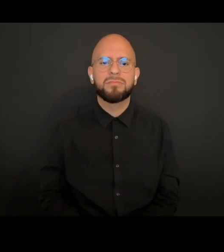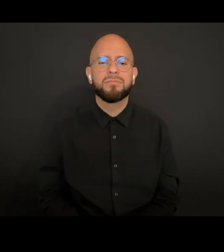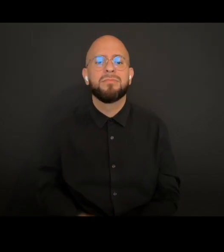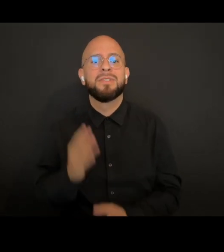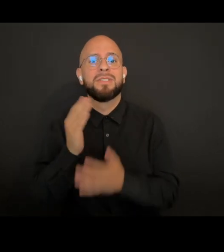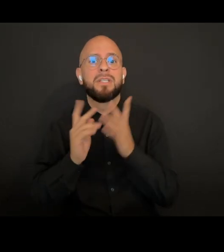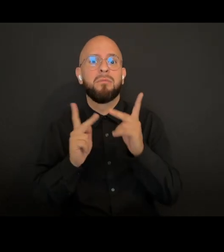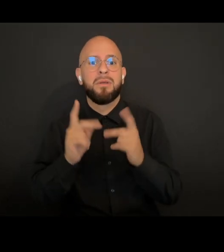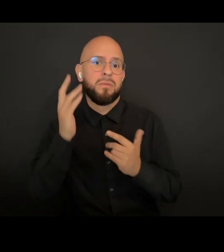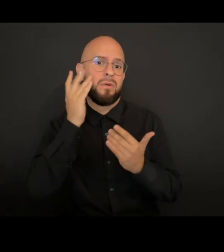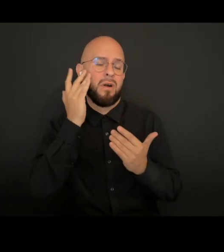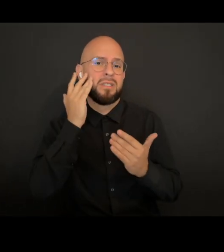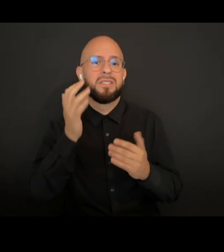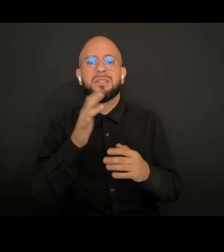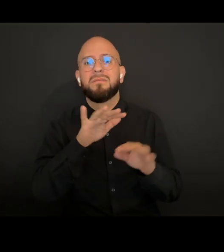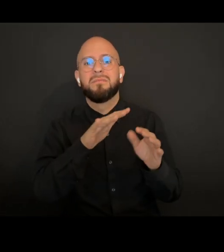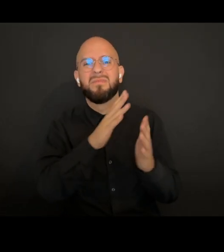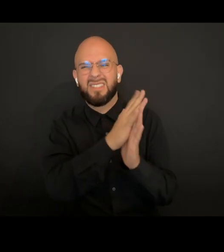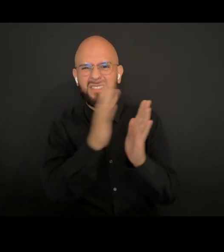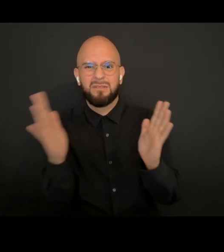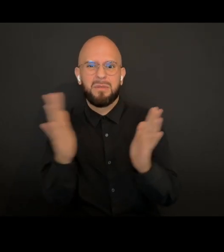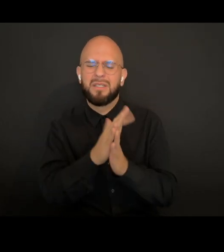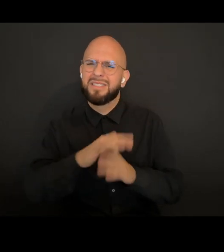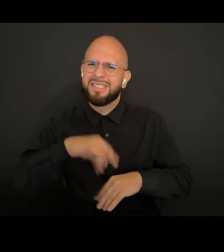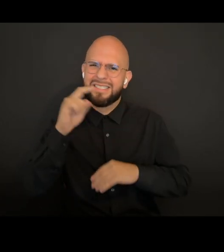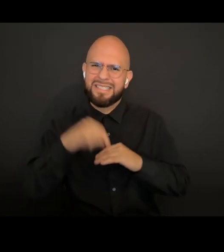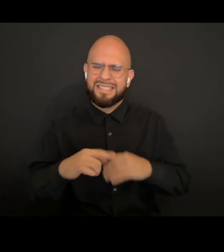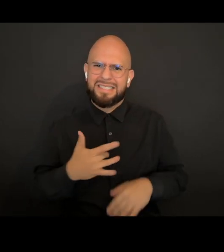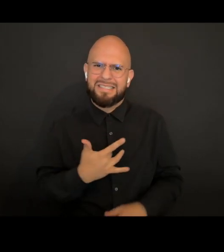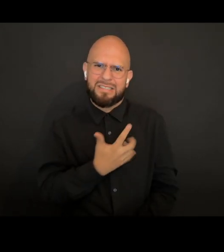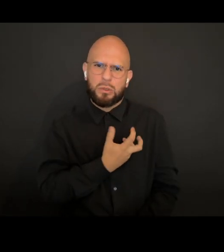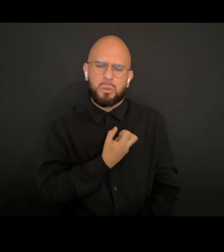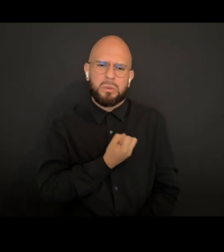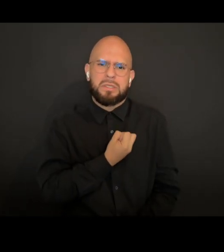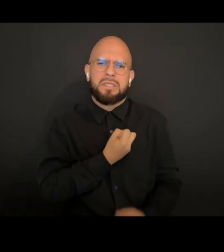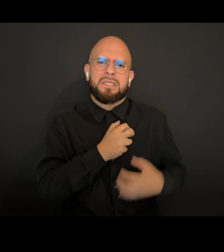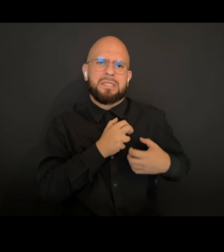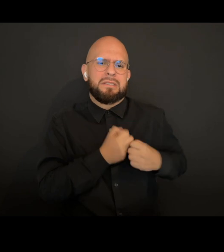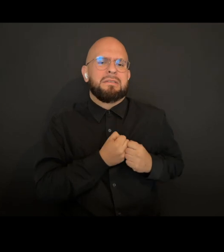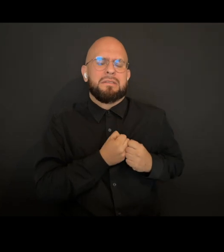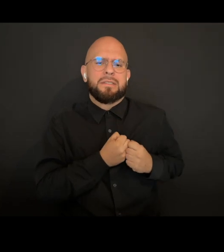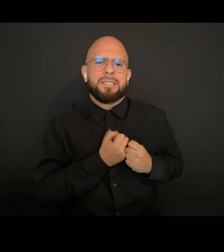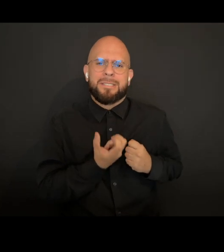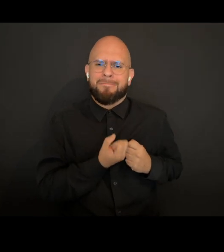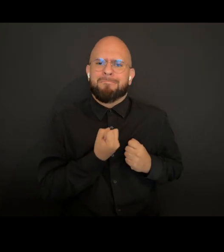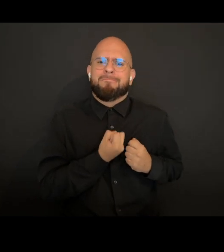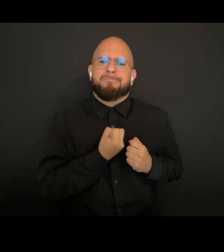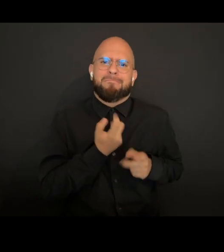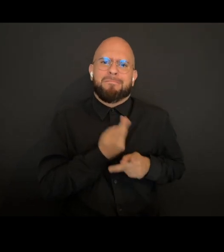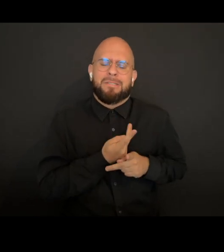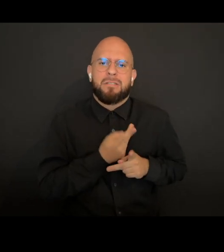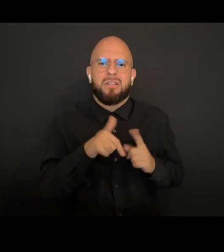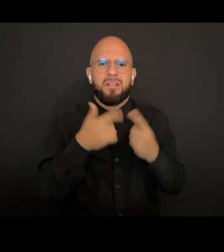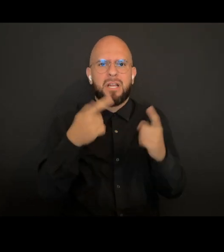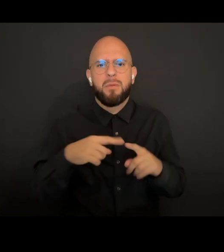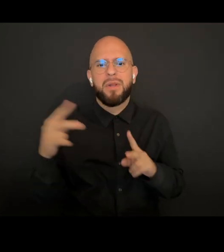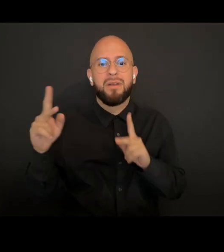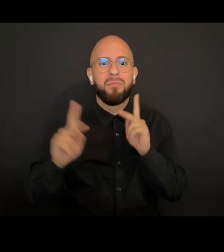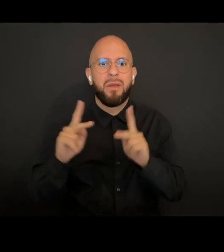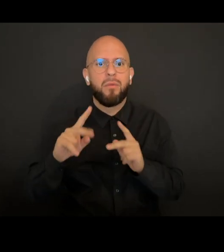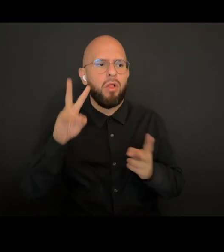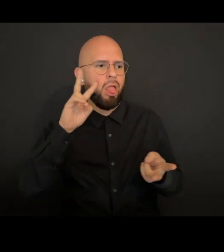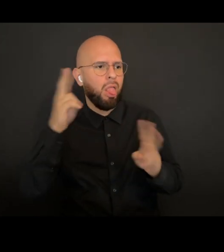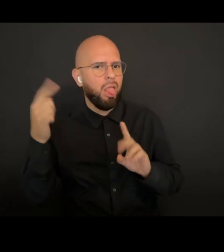Some on the autism spectrum deeply feel grief, yet keep these feelings deep within. This can cause feelings of being